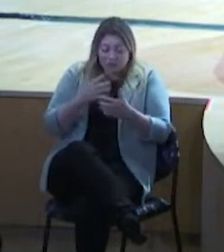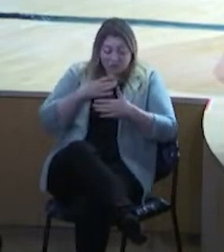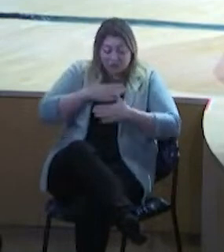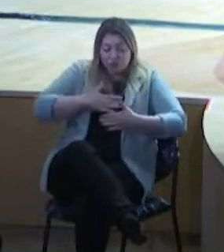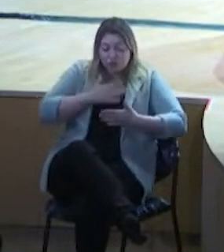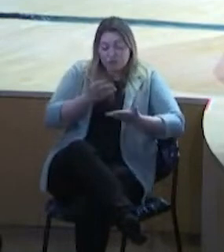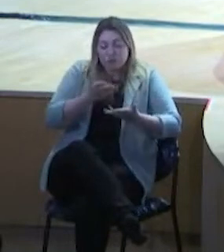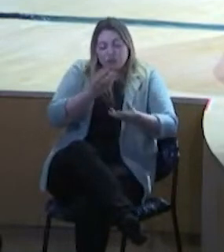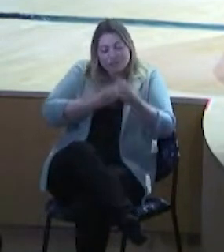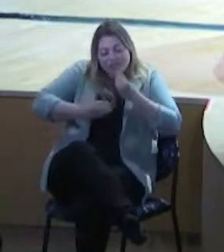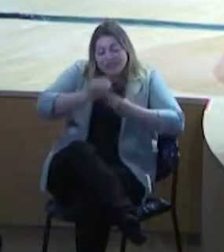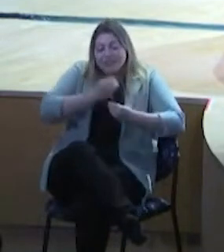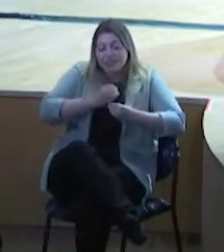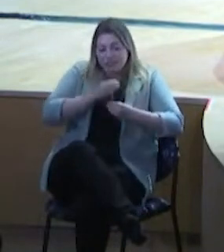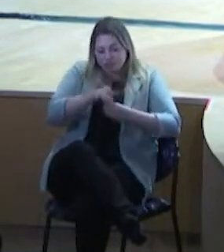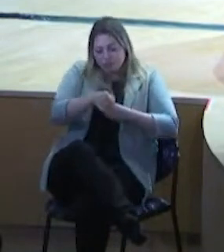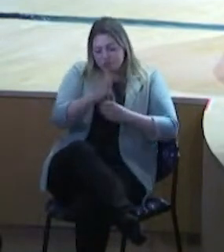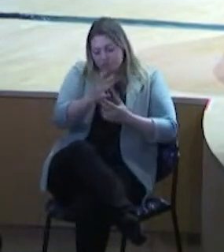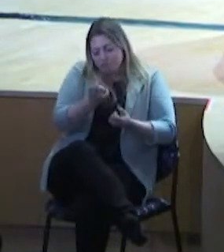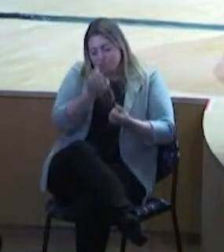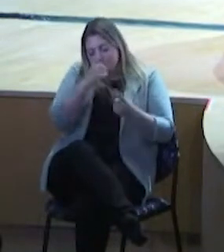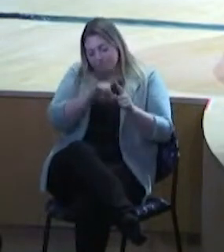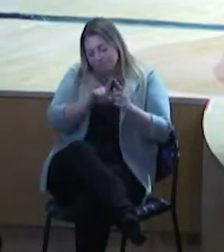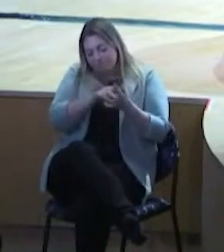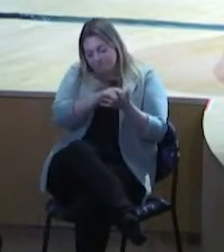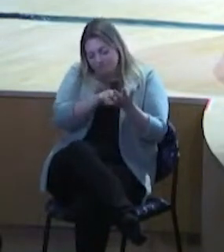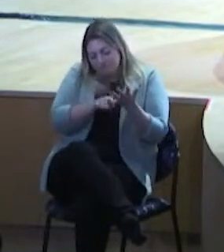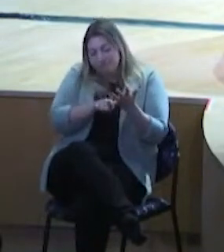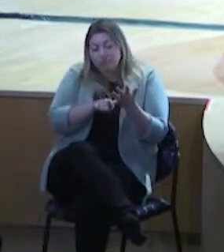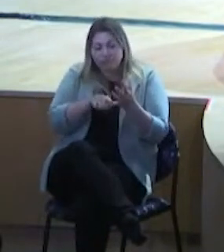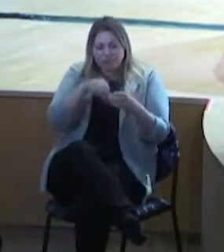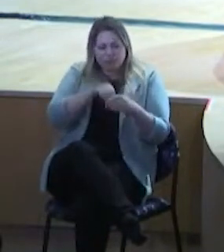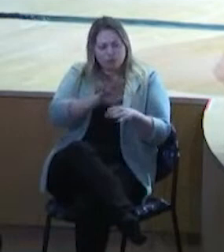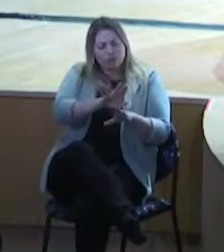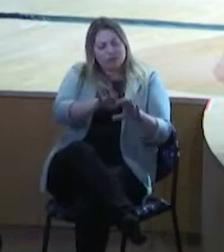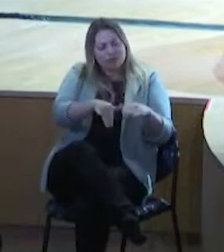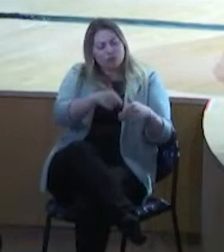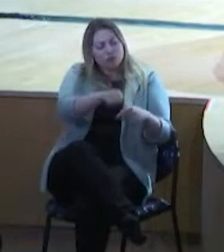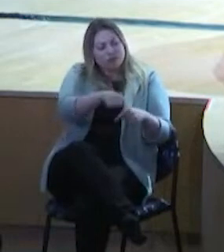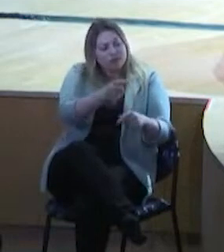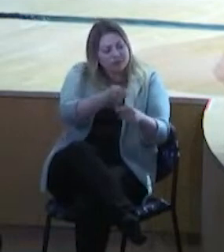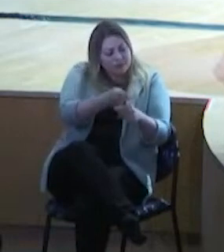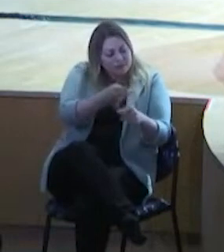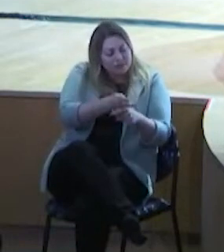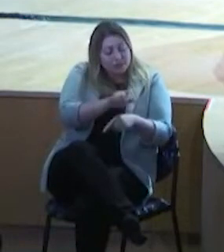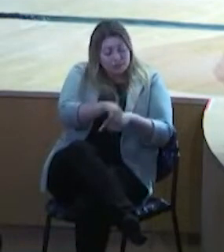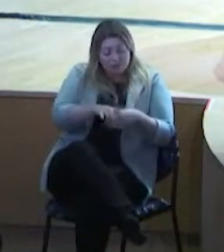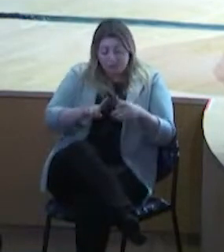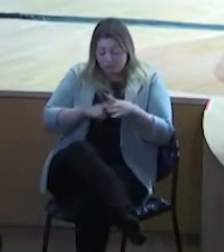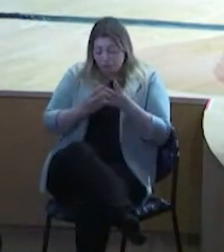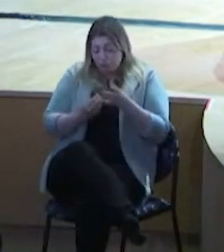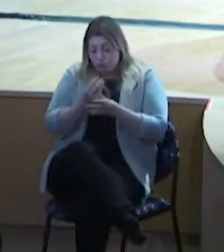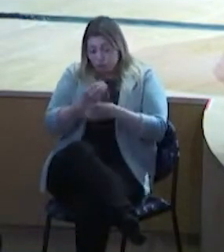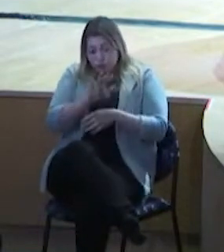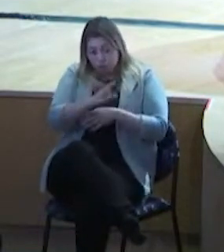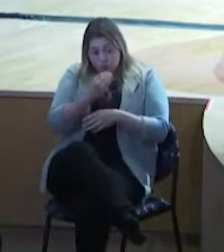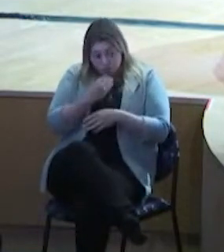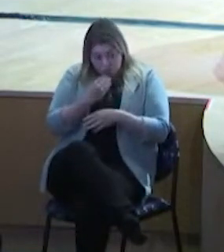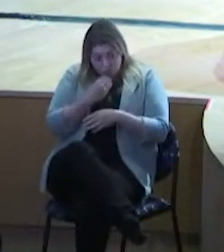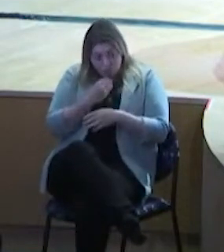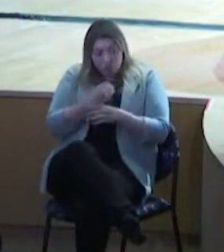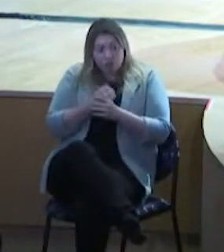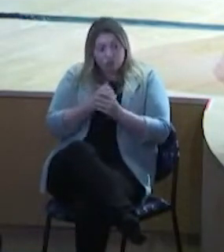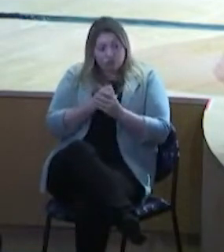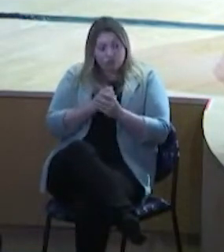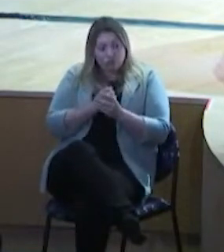you're eating, and you will understand ways in which in your house you can start taking care of it, start growing your food,